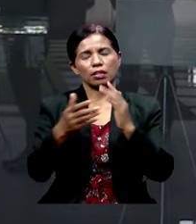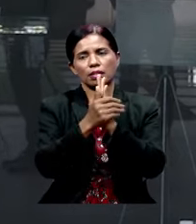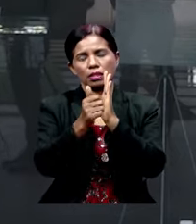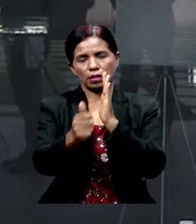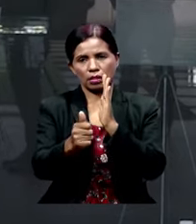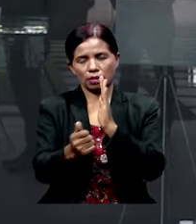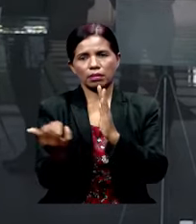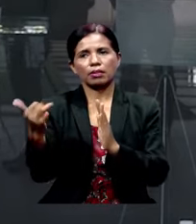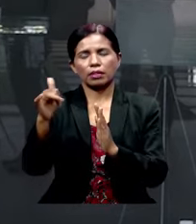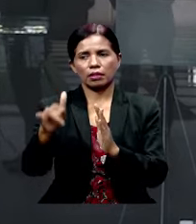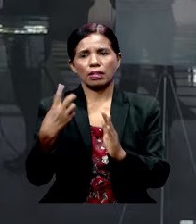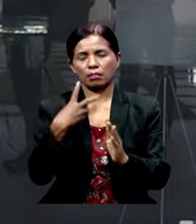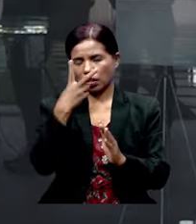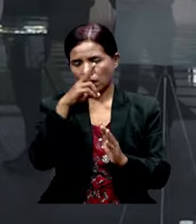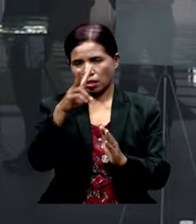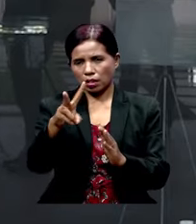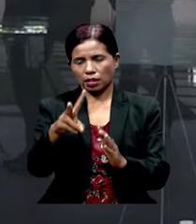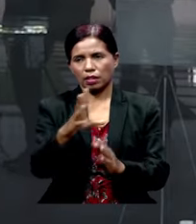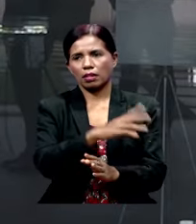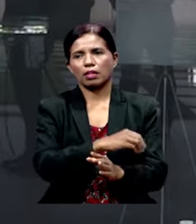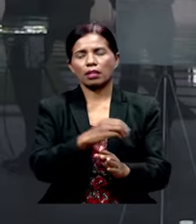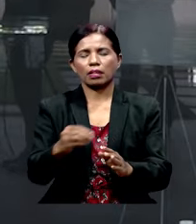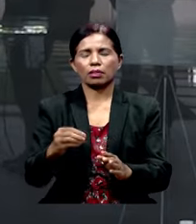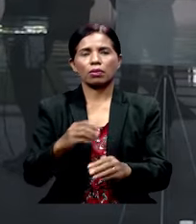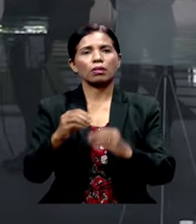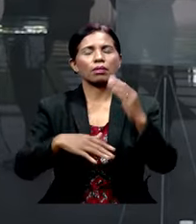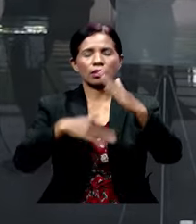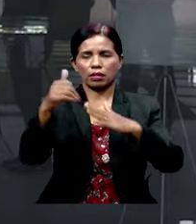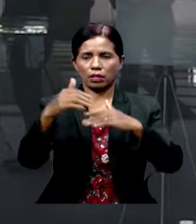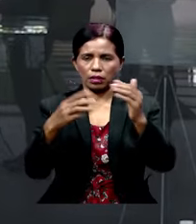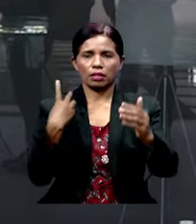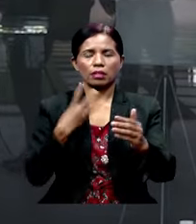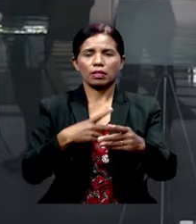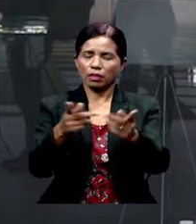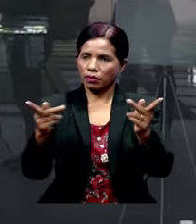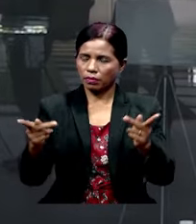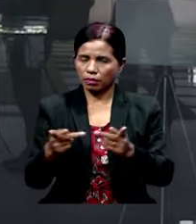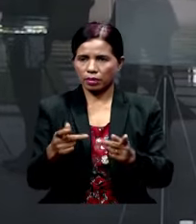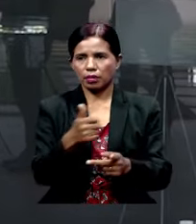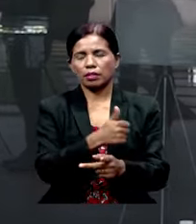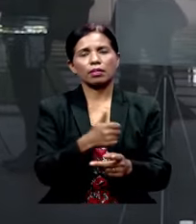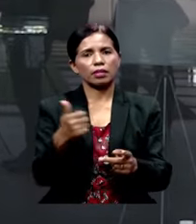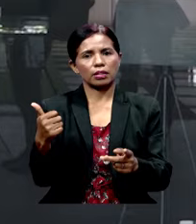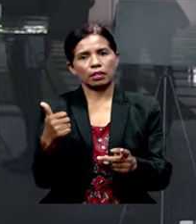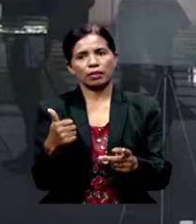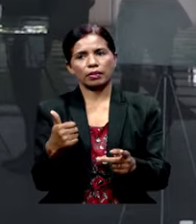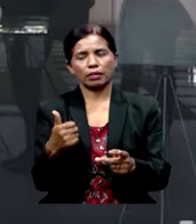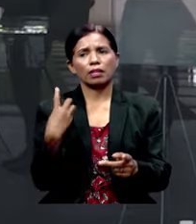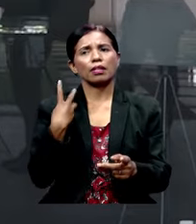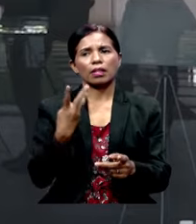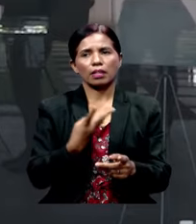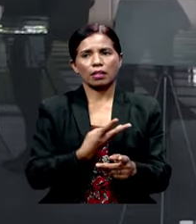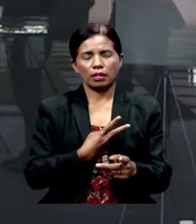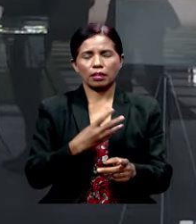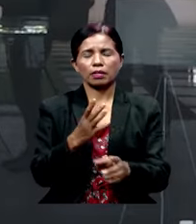home. We want to see this expand into construction and other areas as well, so therefore we're meeting